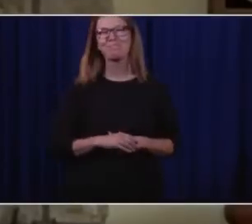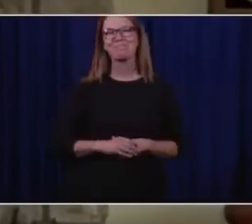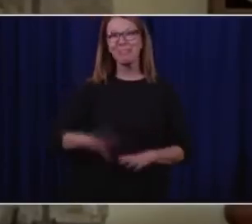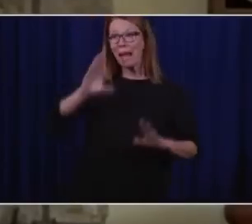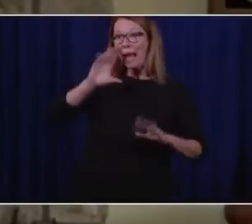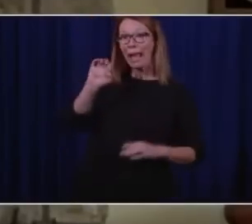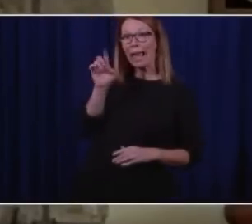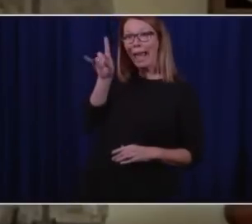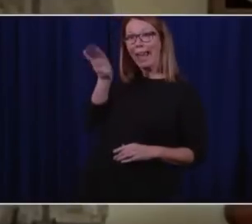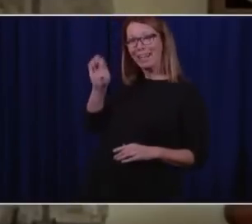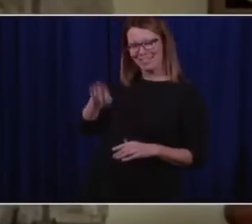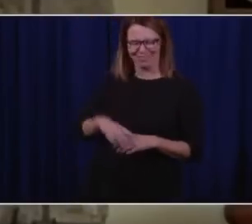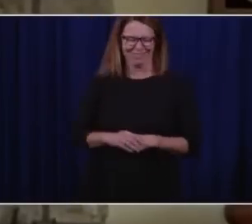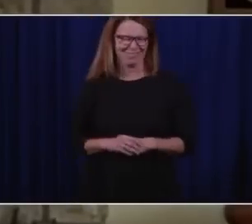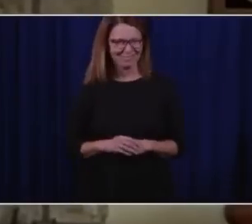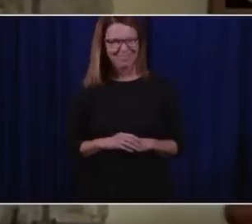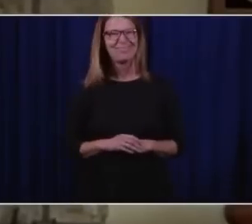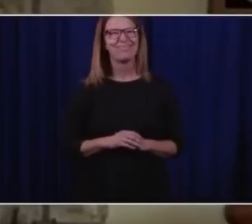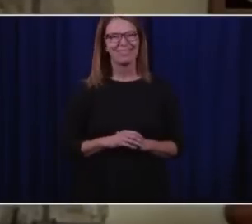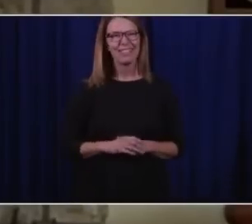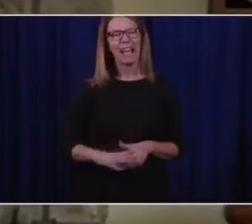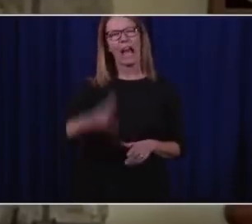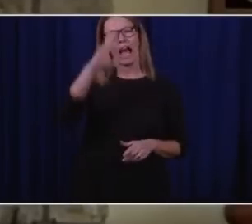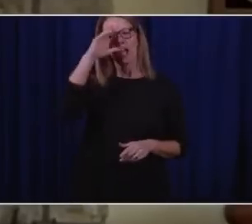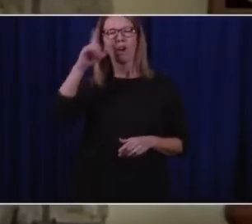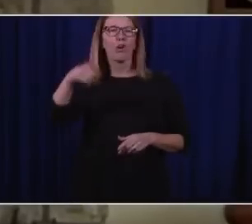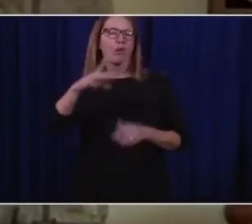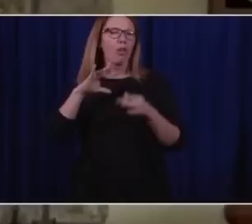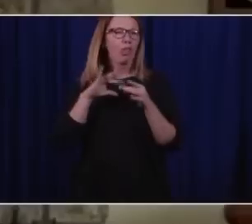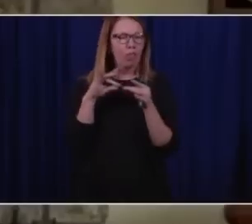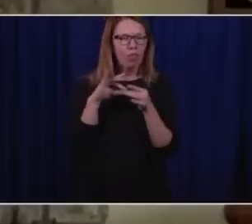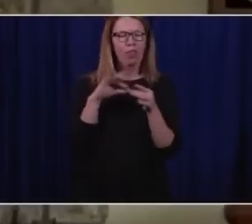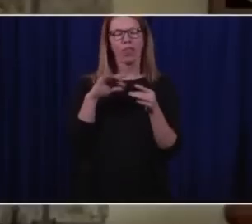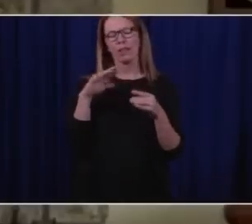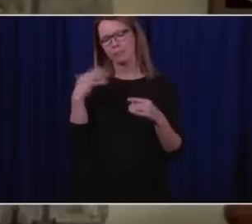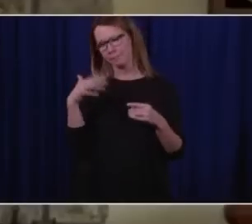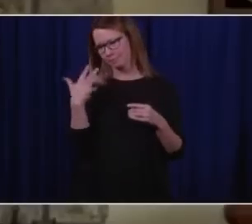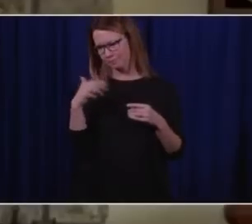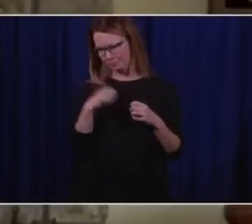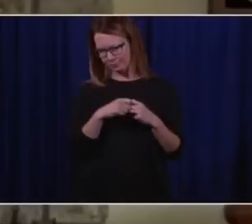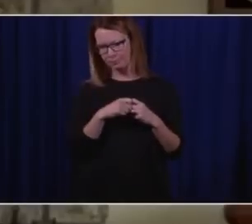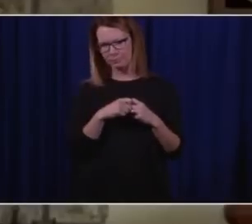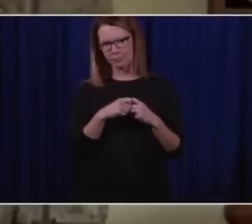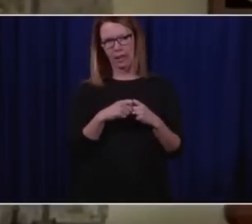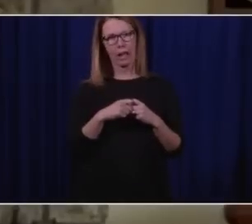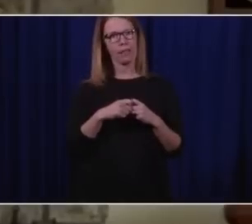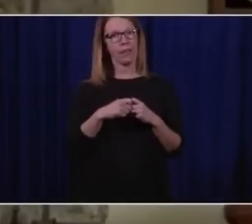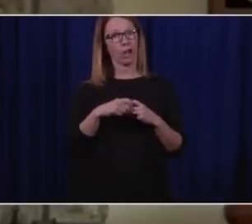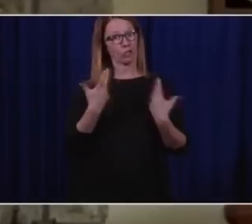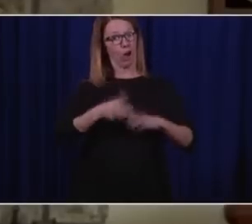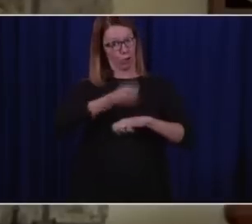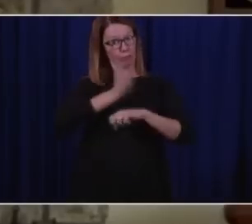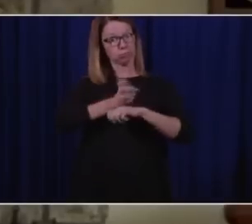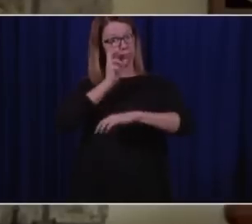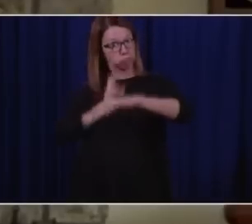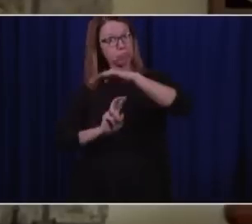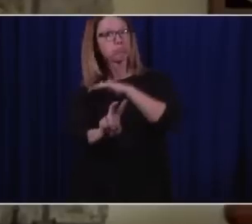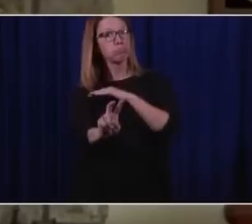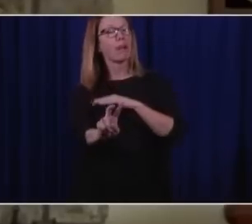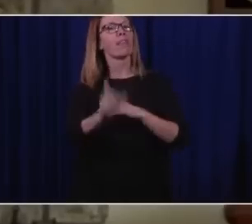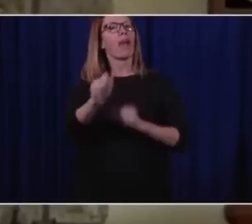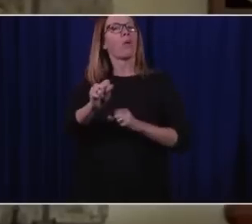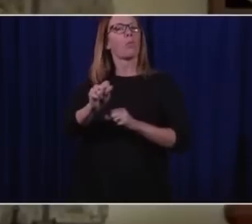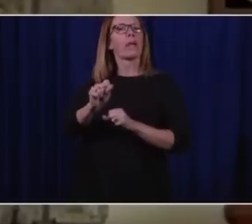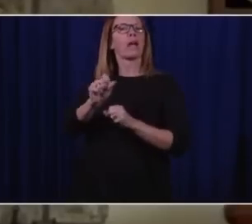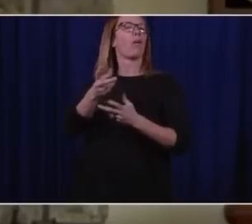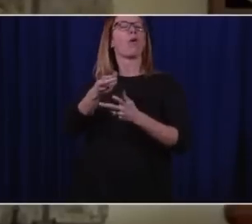Andy. I know we've talked about, and you've talked about how there are concrete provisions in the curfew that can be enforced,